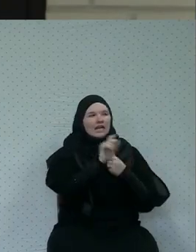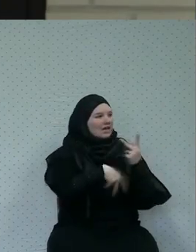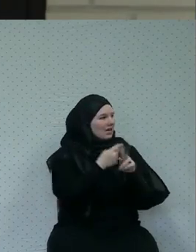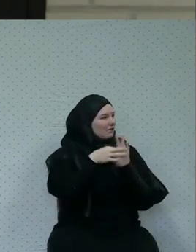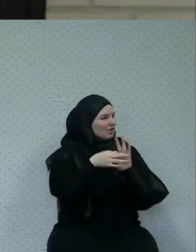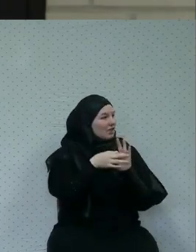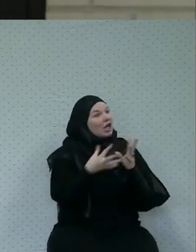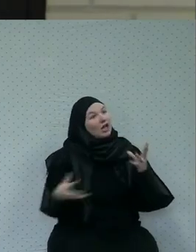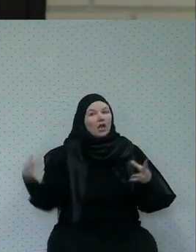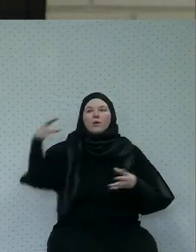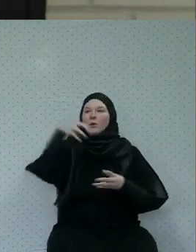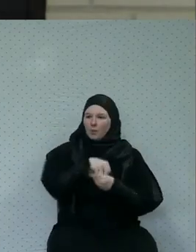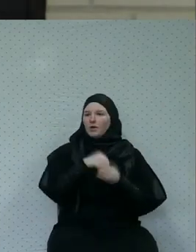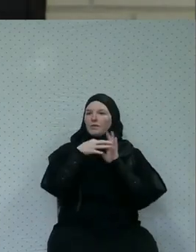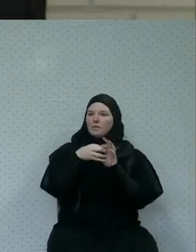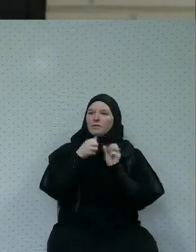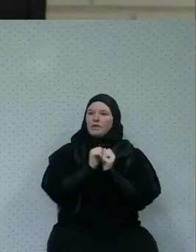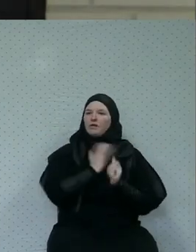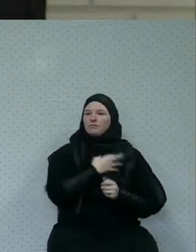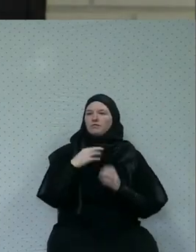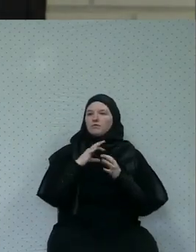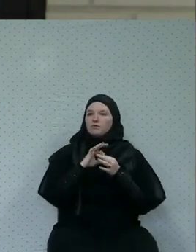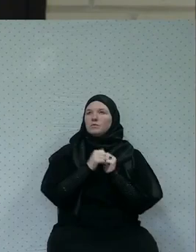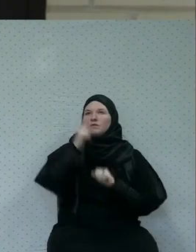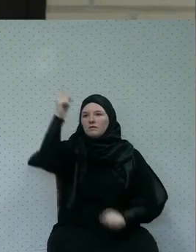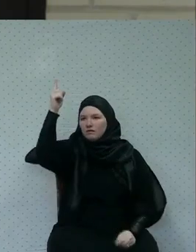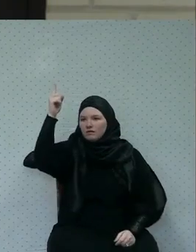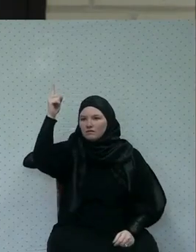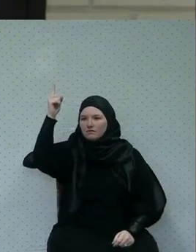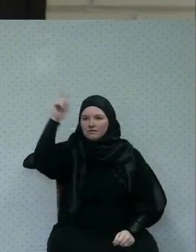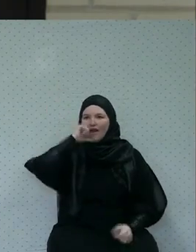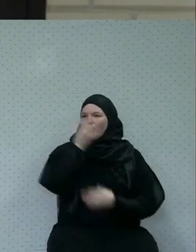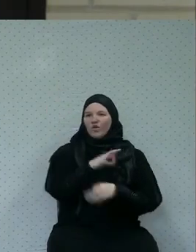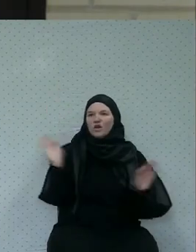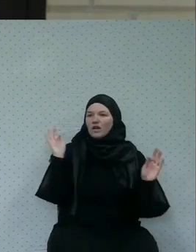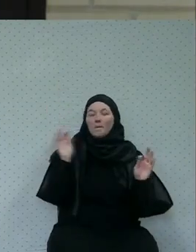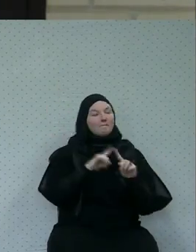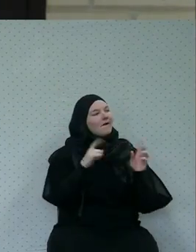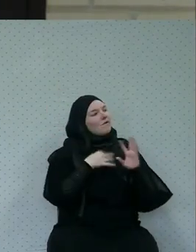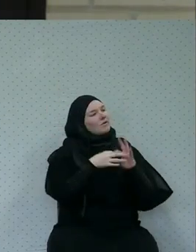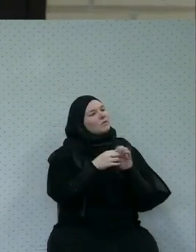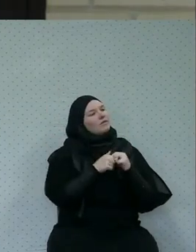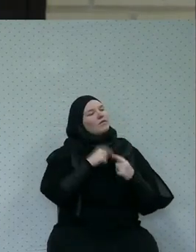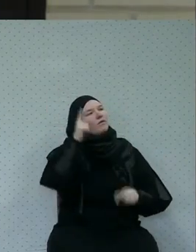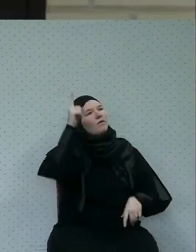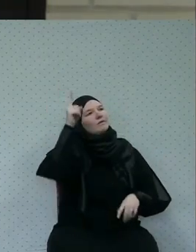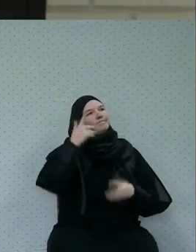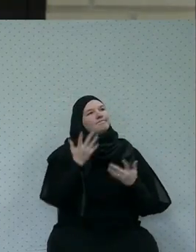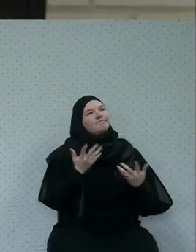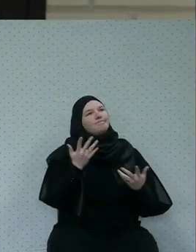relationship, including our relationship with Allah. But our relationship with Allah